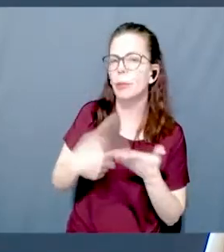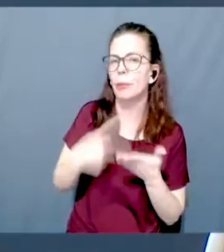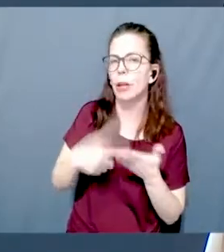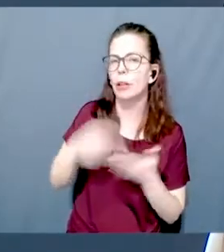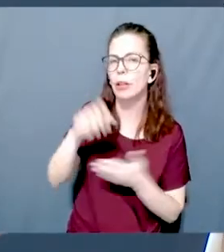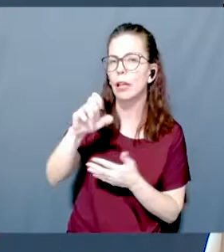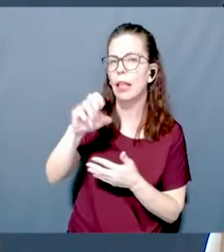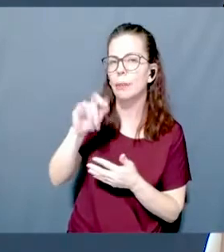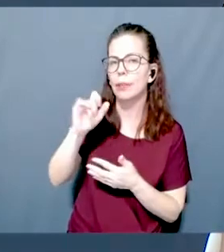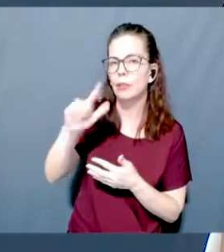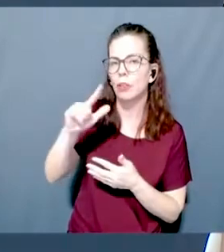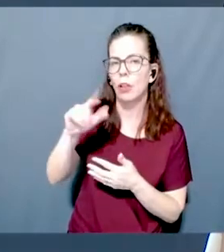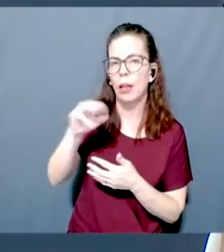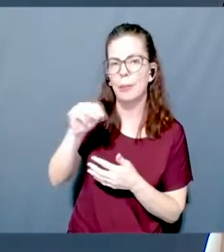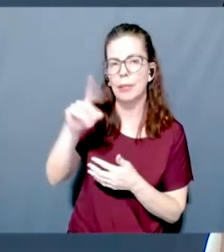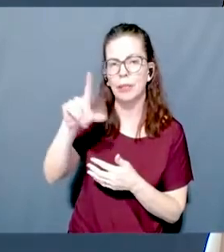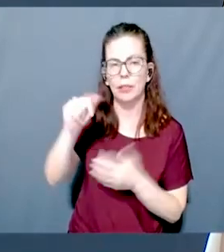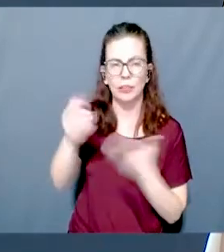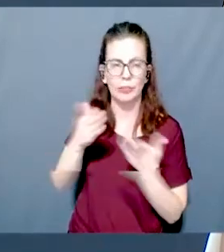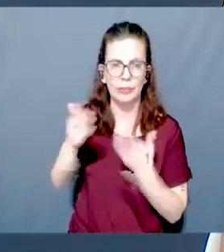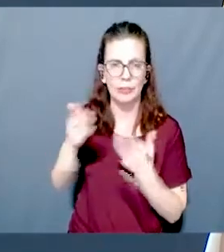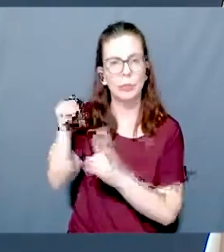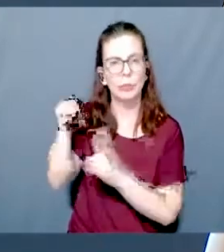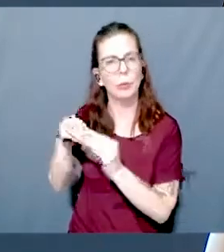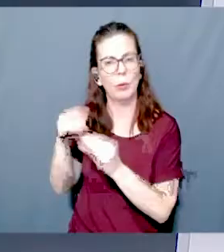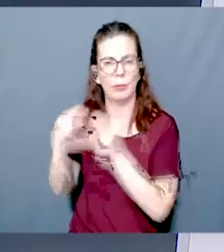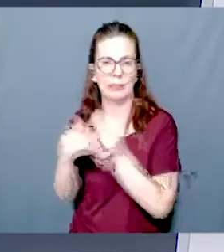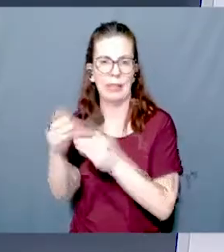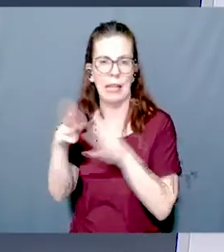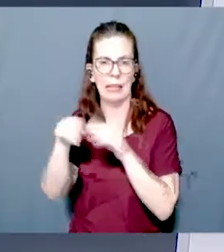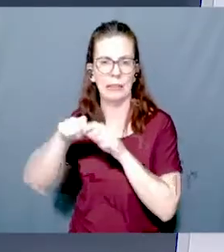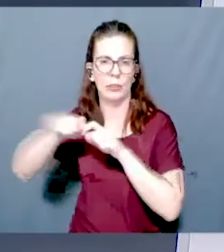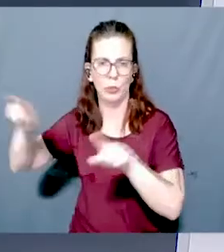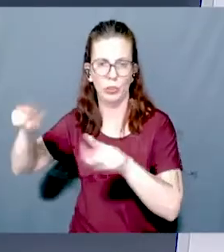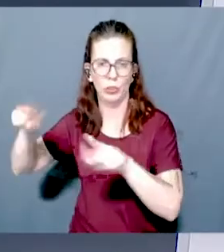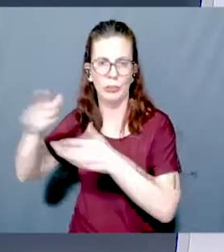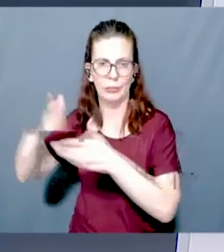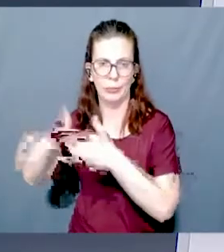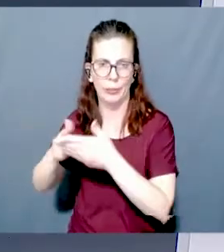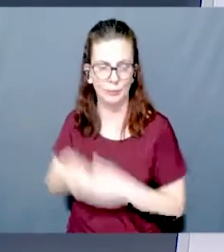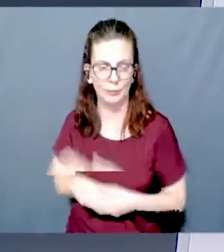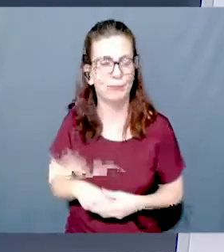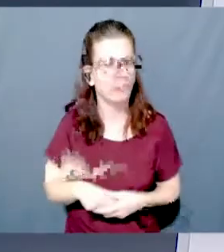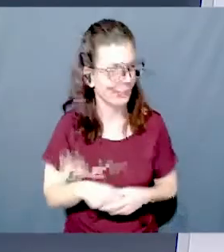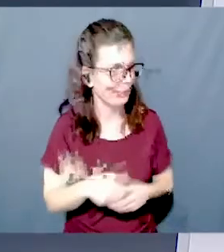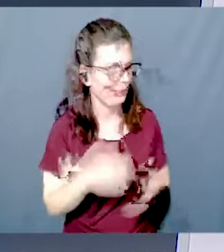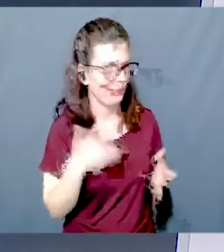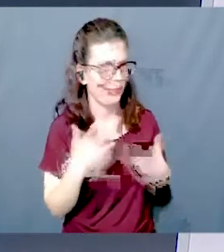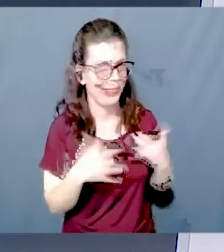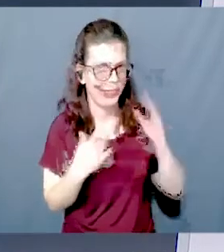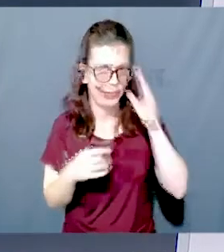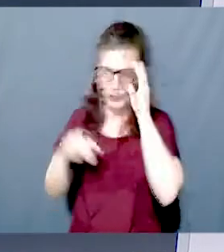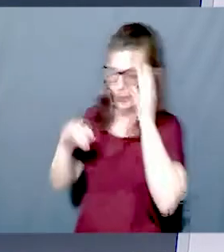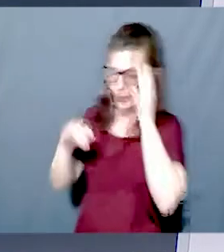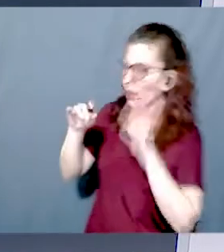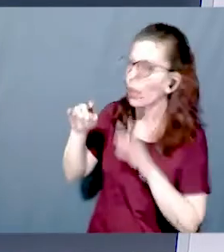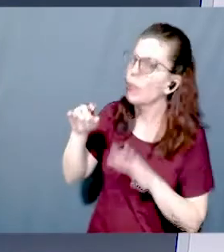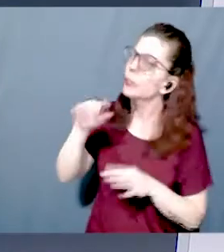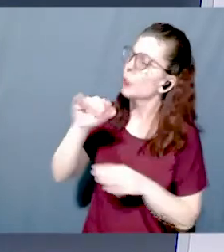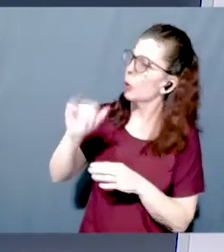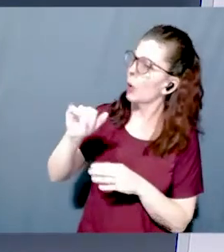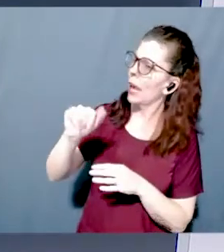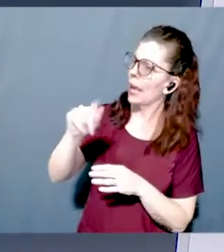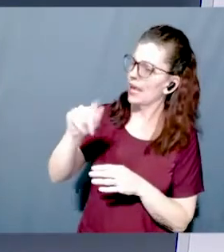used more on the processing and distribution end. That sounds very exciting. So Anthony, you are the